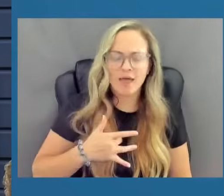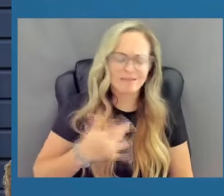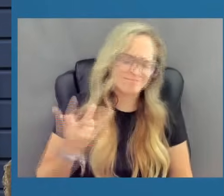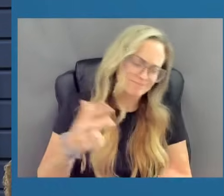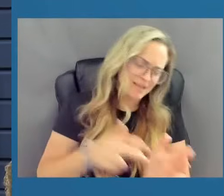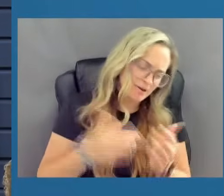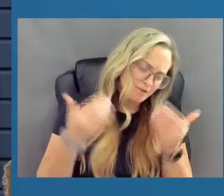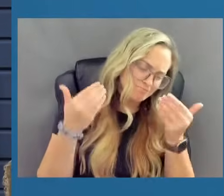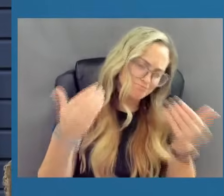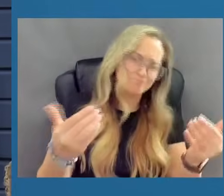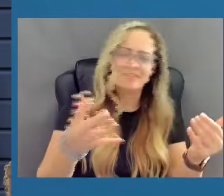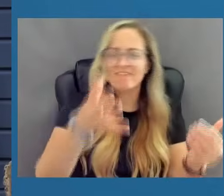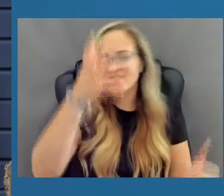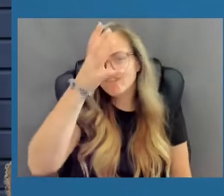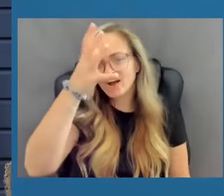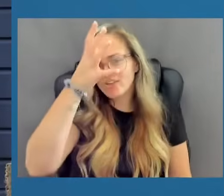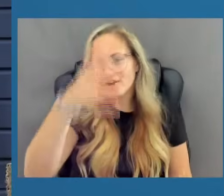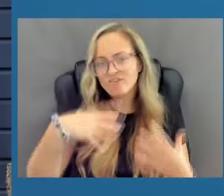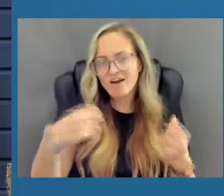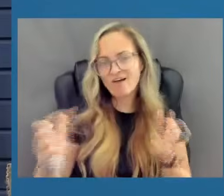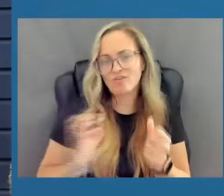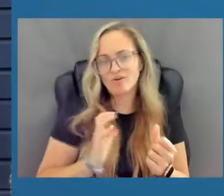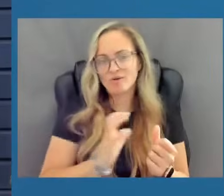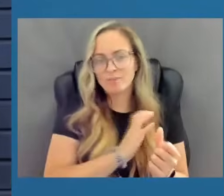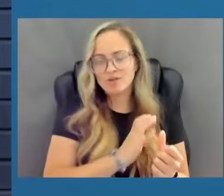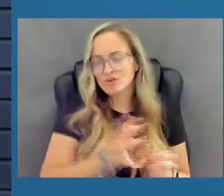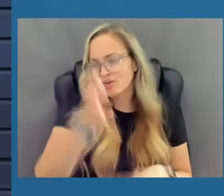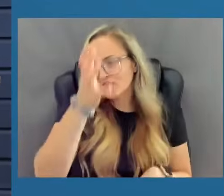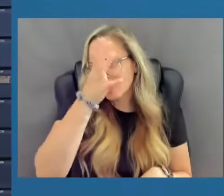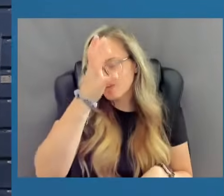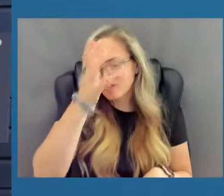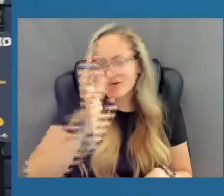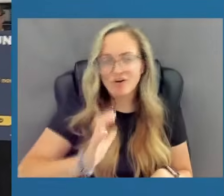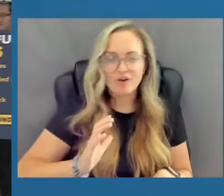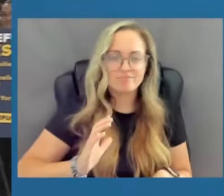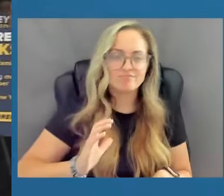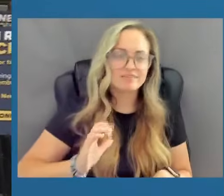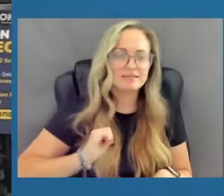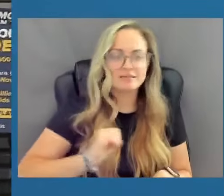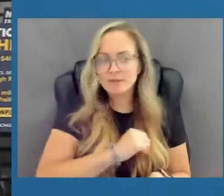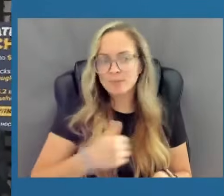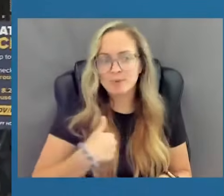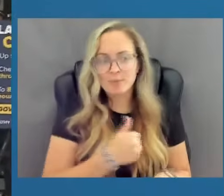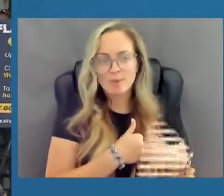The father of our health commissioner, father of our assembly member. There we go.